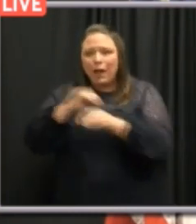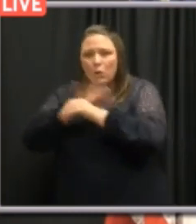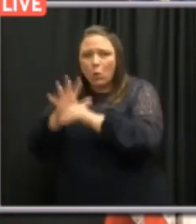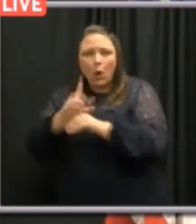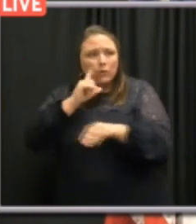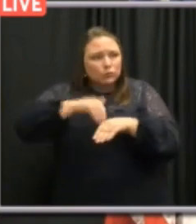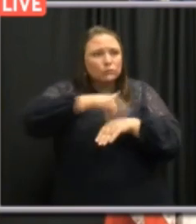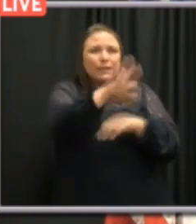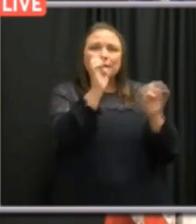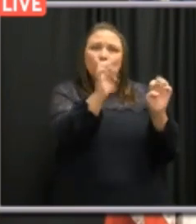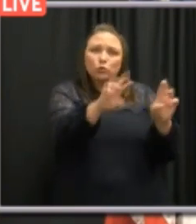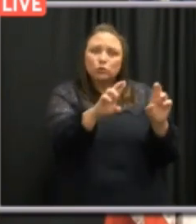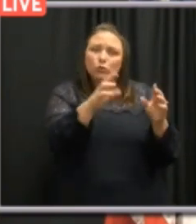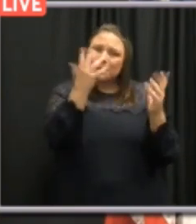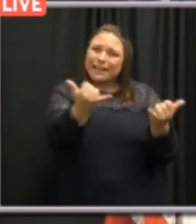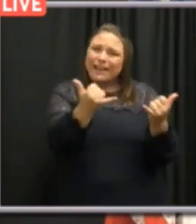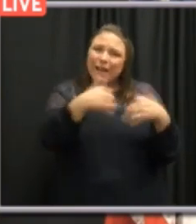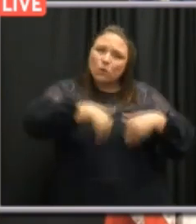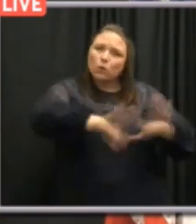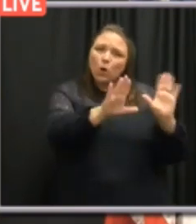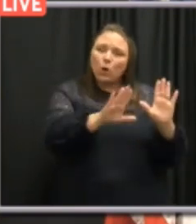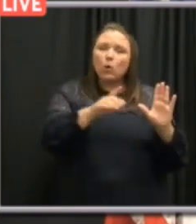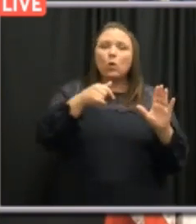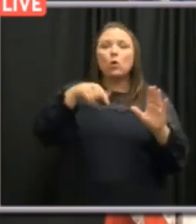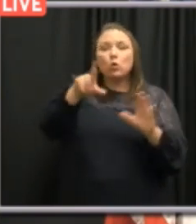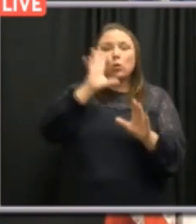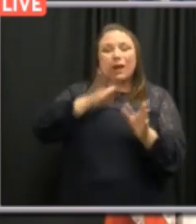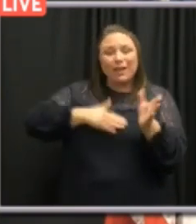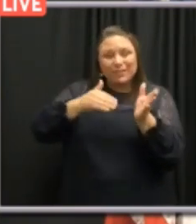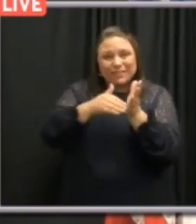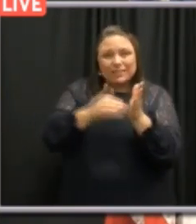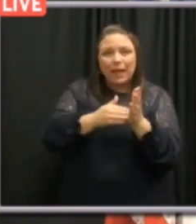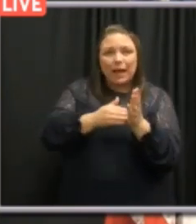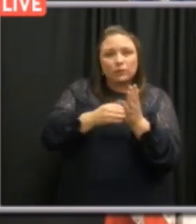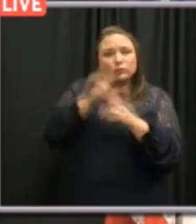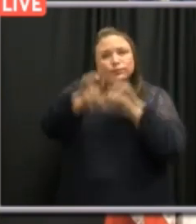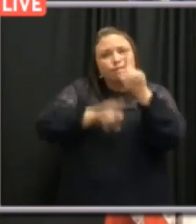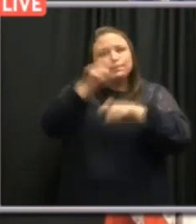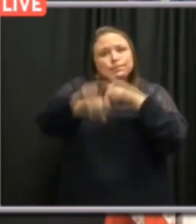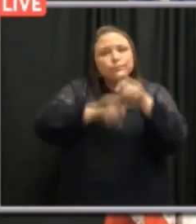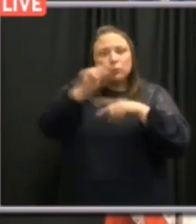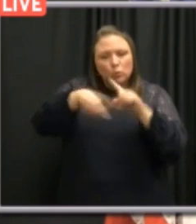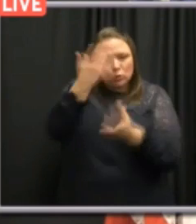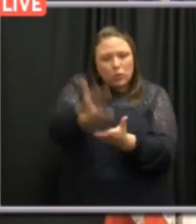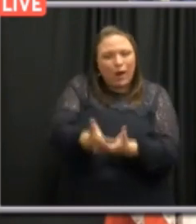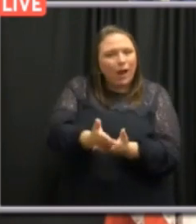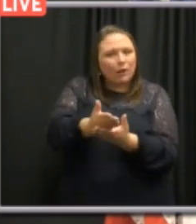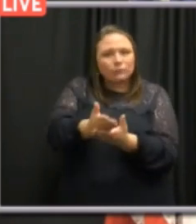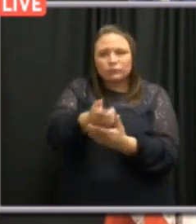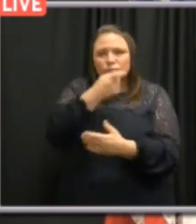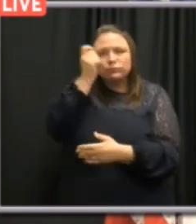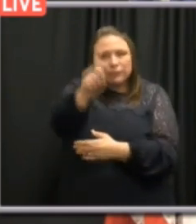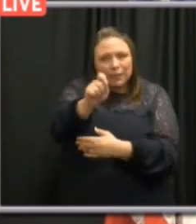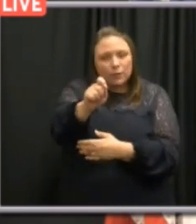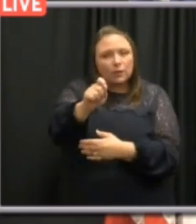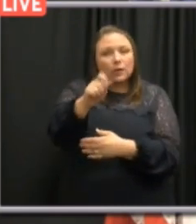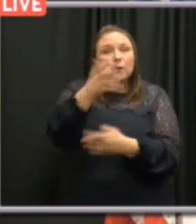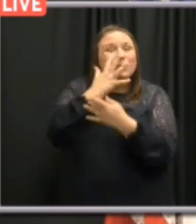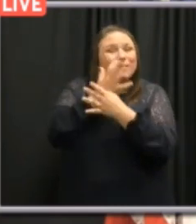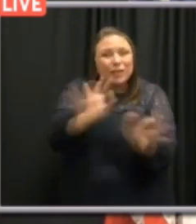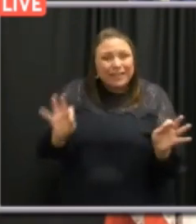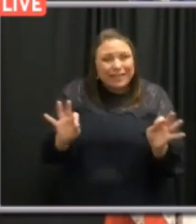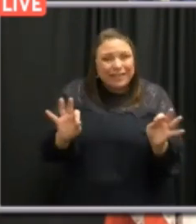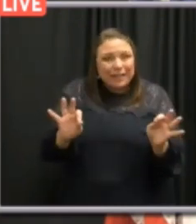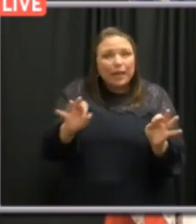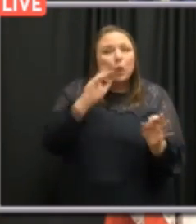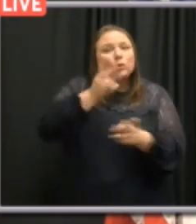people need to be very clear that you're going to get a medical professional seeing you when you go to one of our sites. They're going to see you. They're not going to charge you anything, and they're